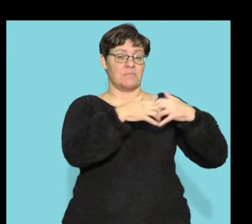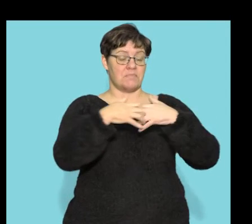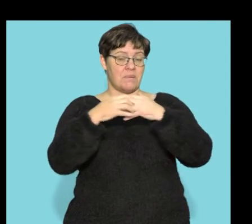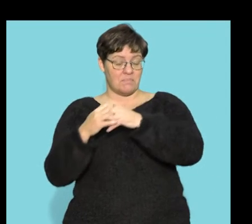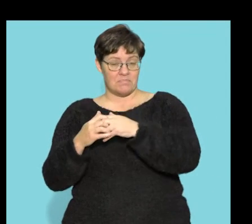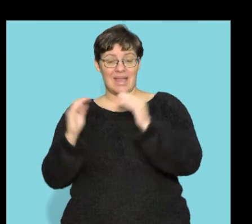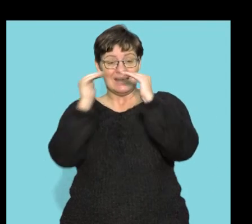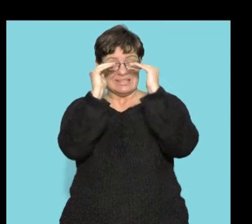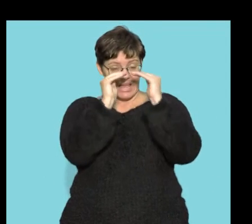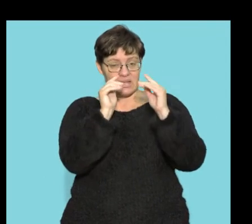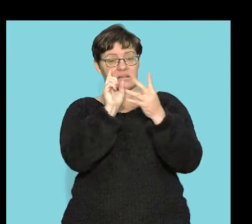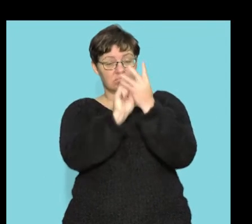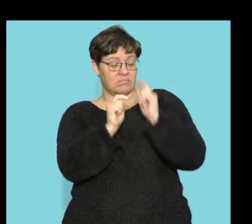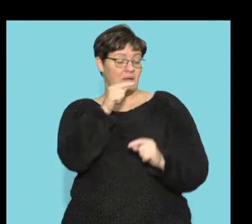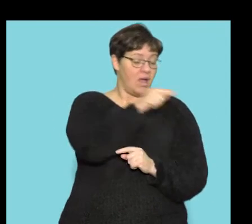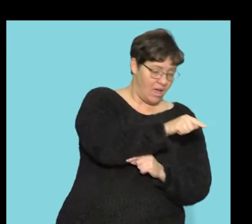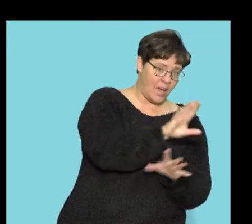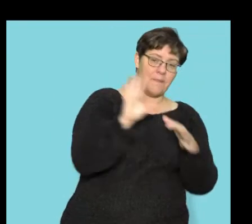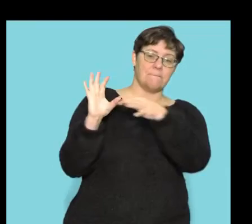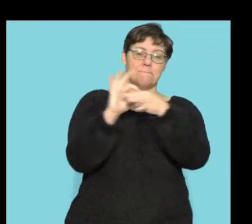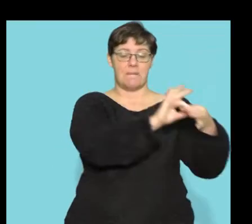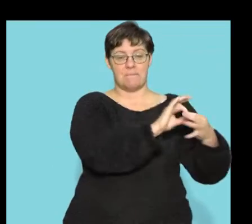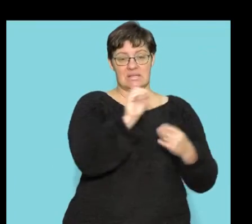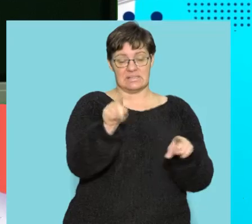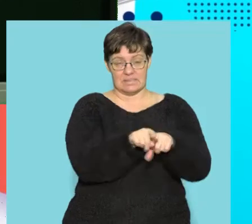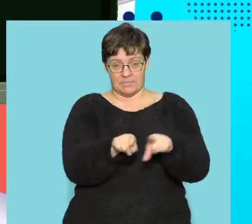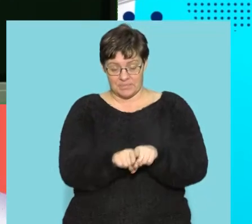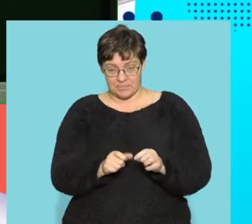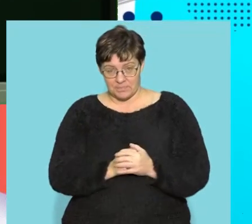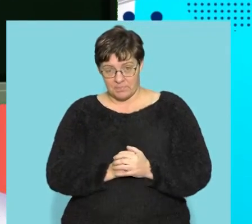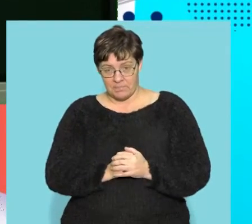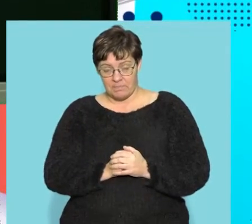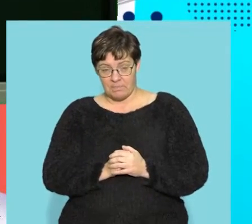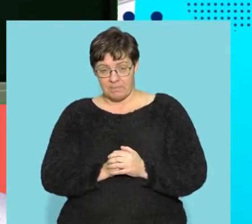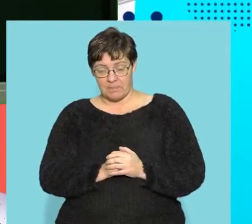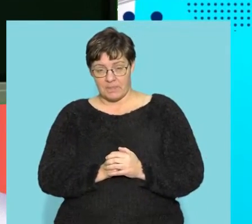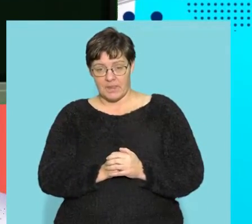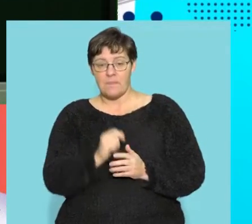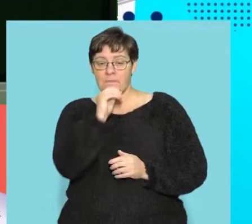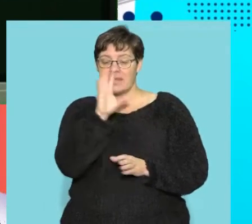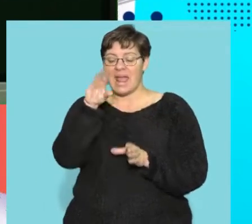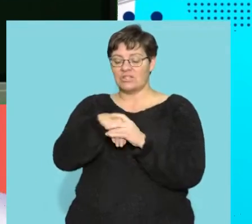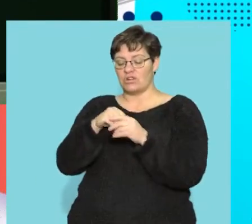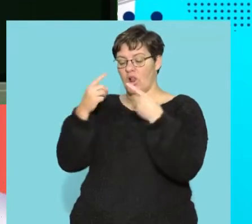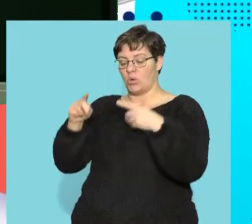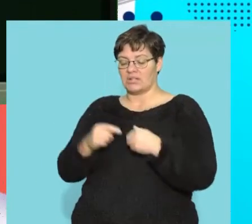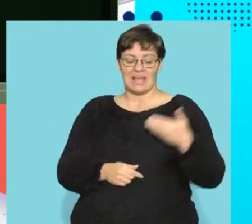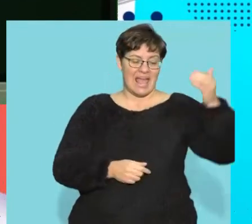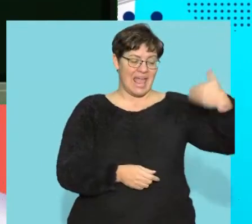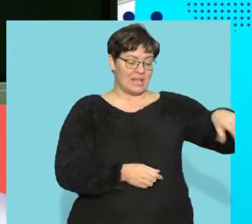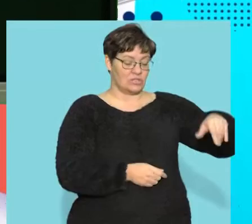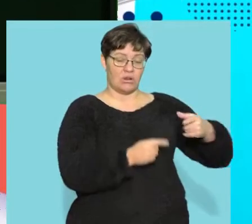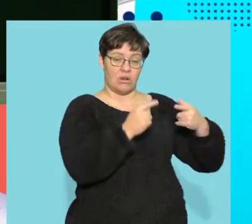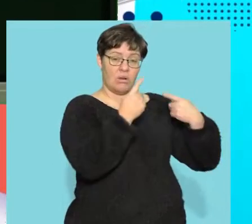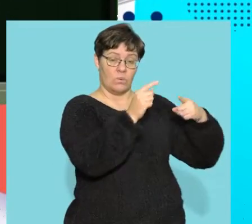standards of external auditors. Okay, so although we're now talking about internal audits and external audits,